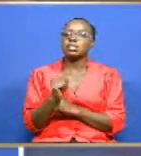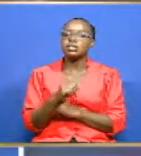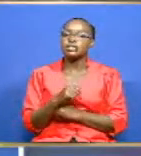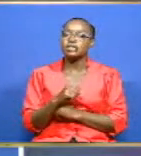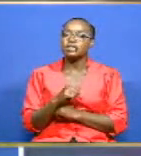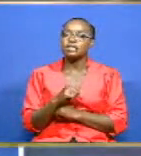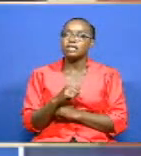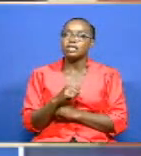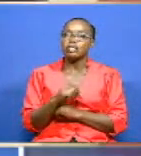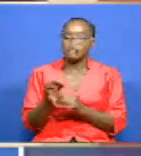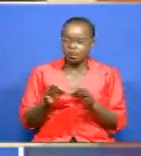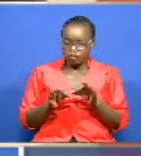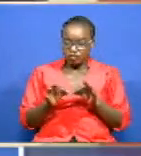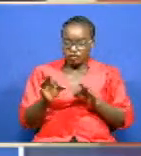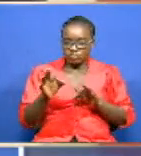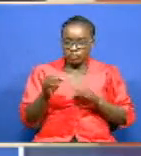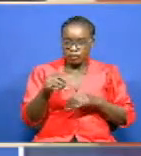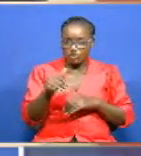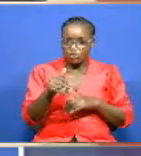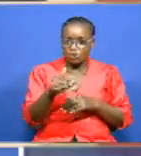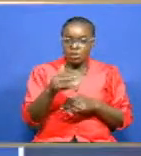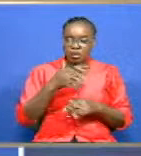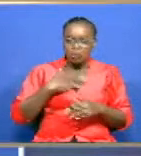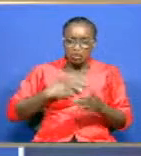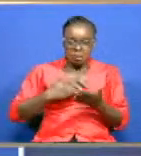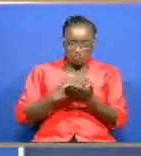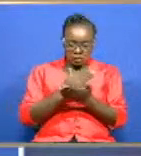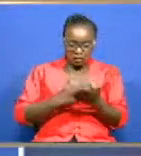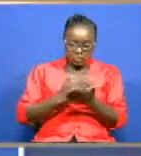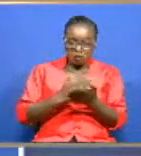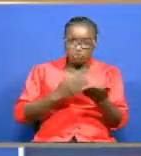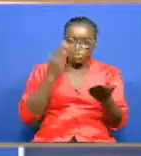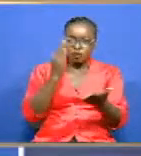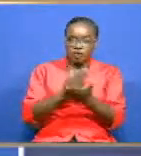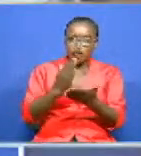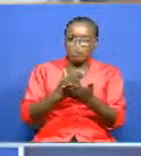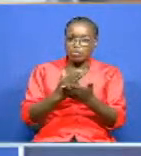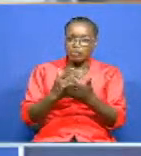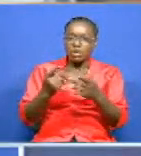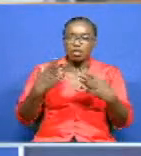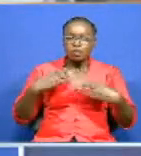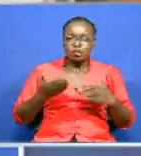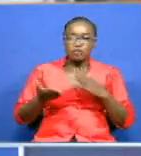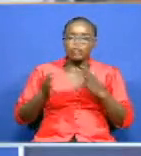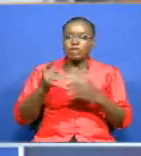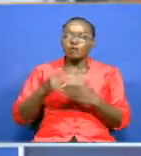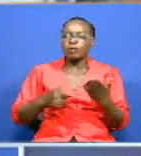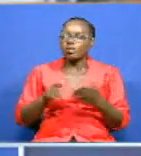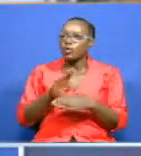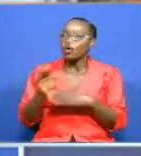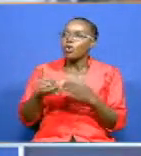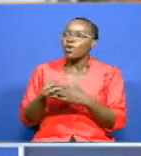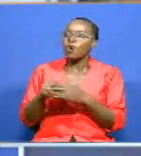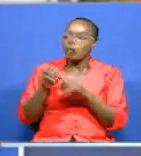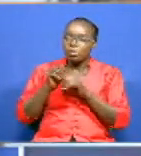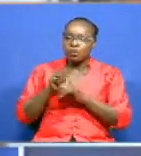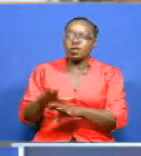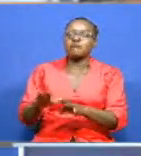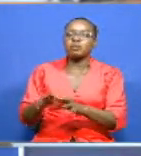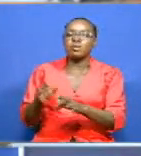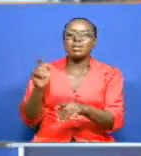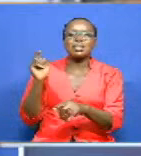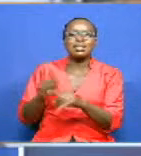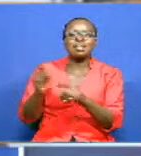A few kilometers away, a post-mortem was being conducted to ascertain what killed the victims. All of them died because of multiple injuries, which are caused by